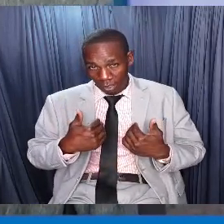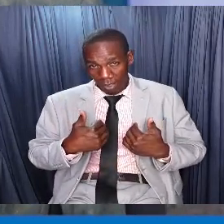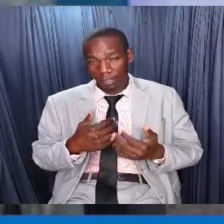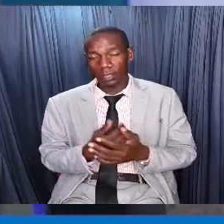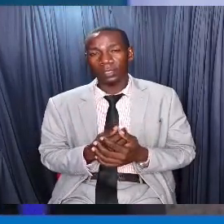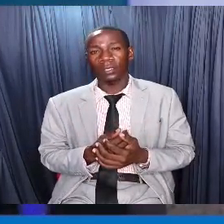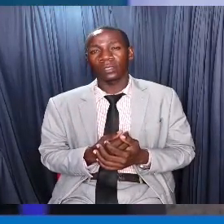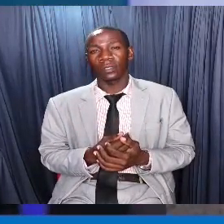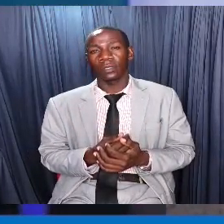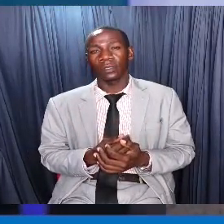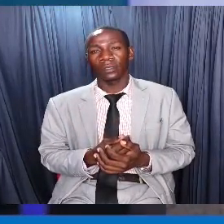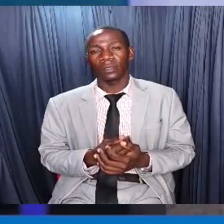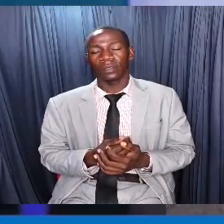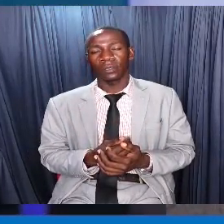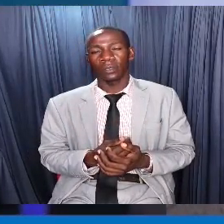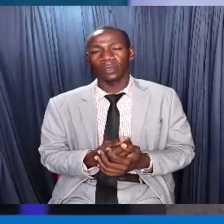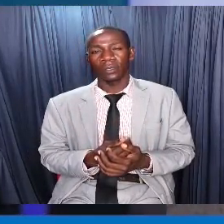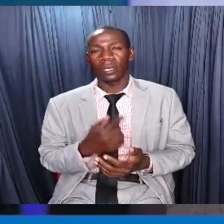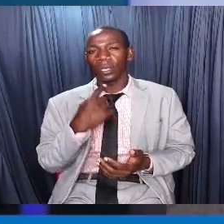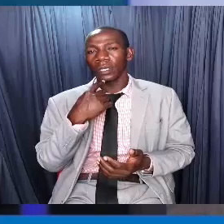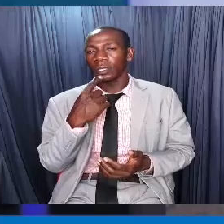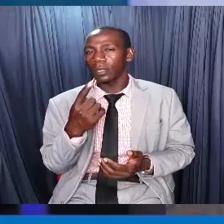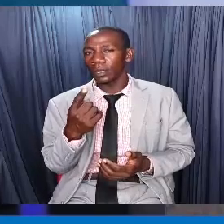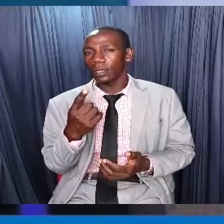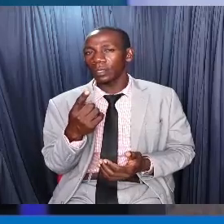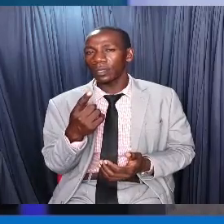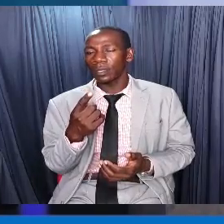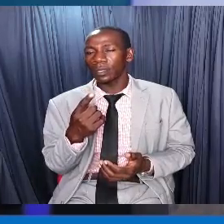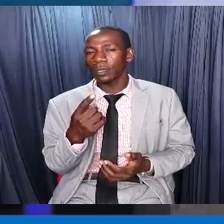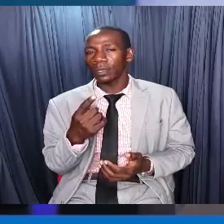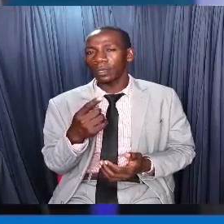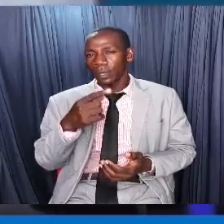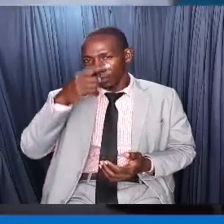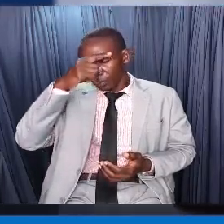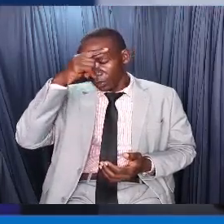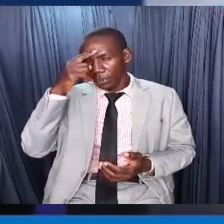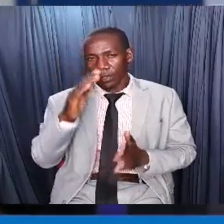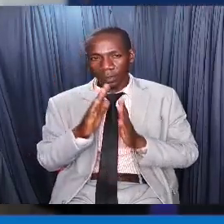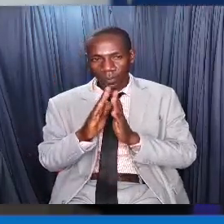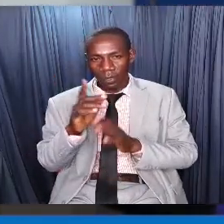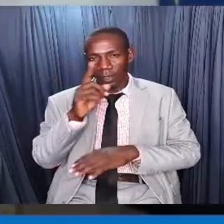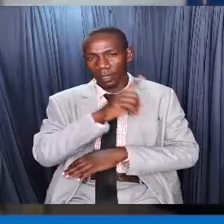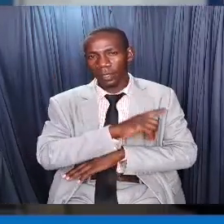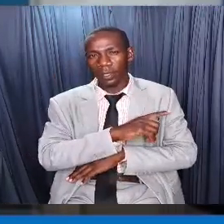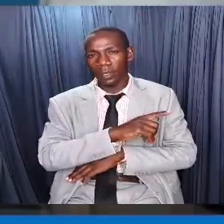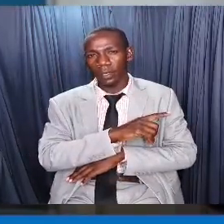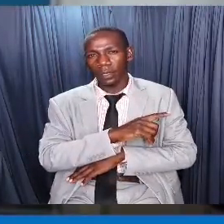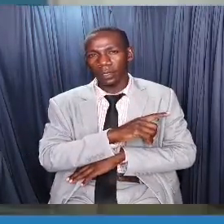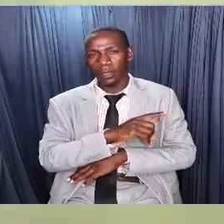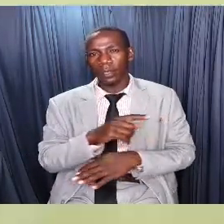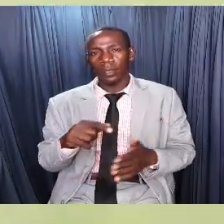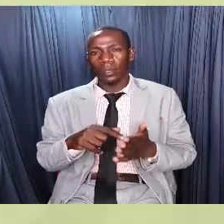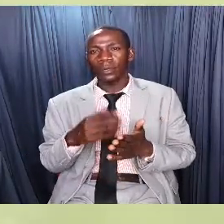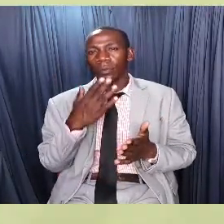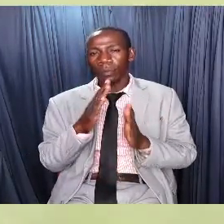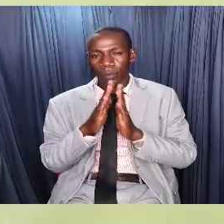That he had. Ndio nikasema. That's why I said. Kwa kuwa leo ni siku ya maombi. Because this is a day of prayers. Ile neno